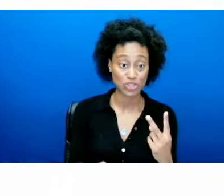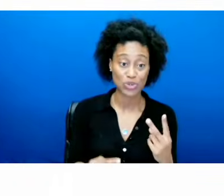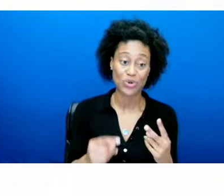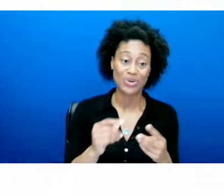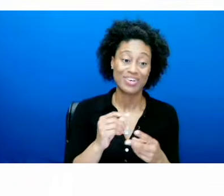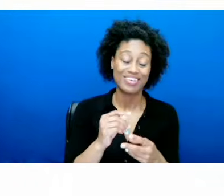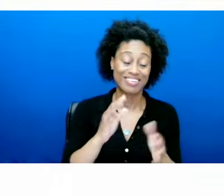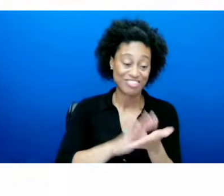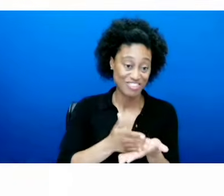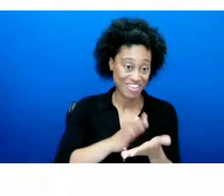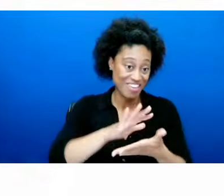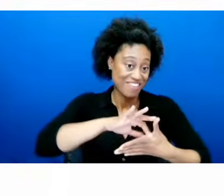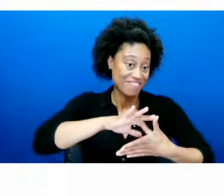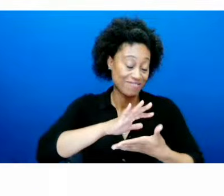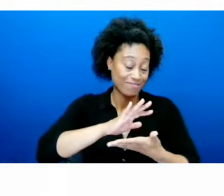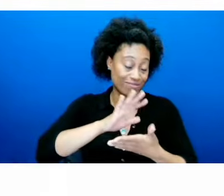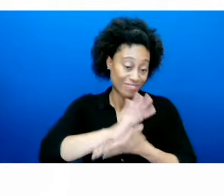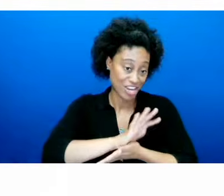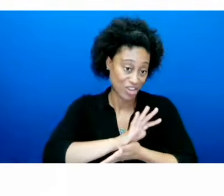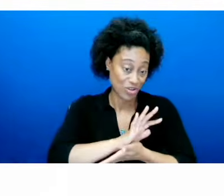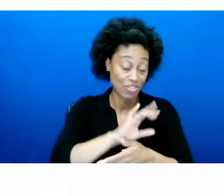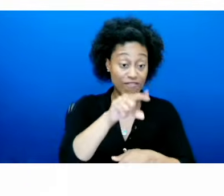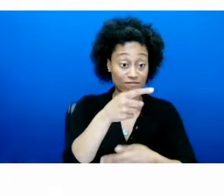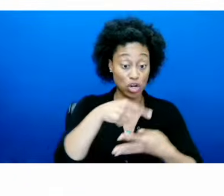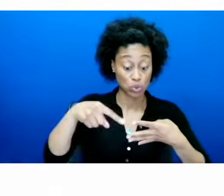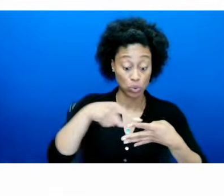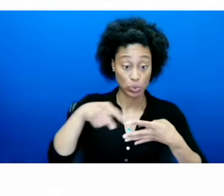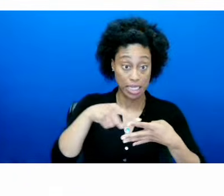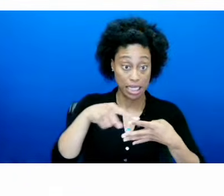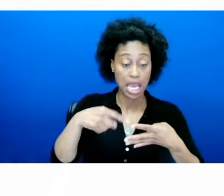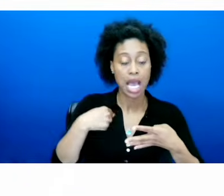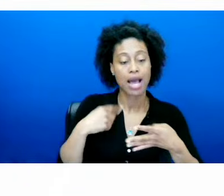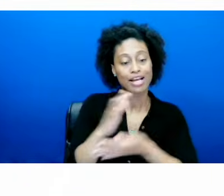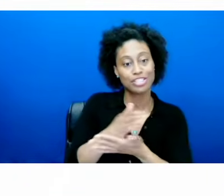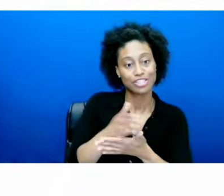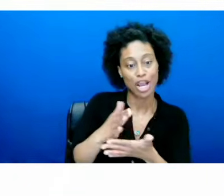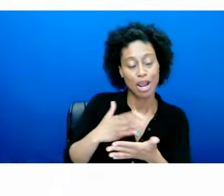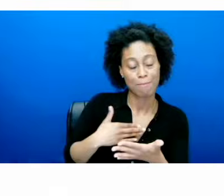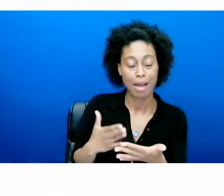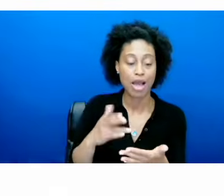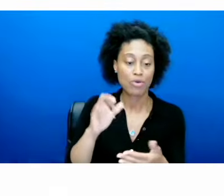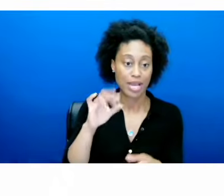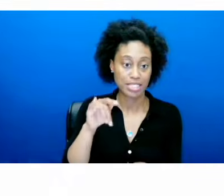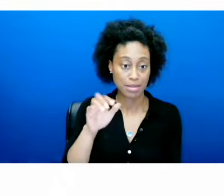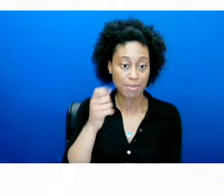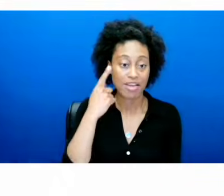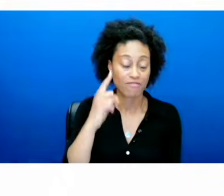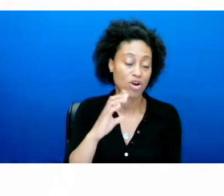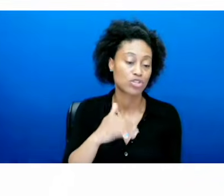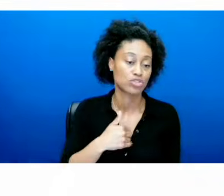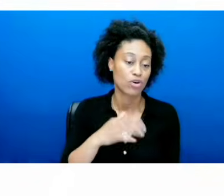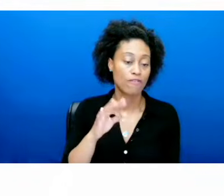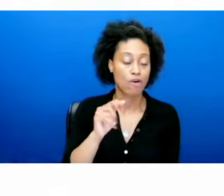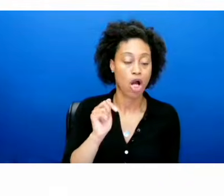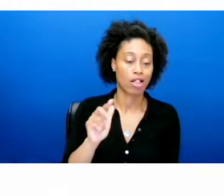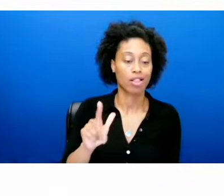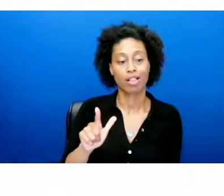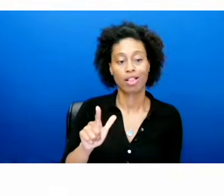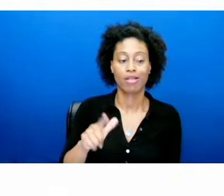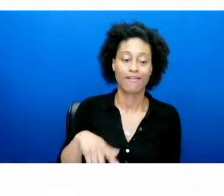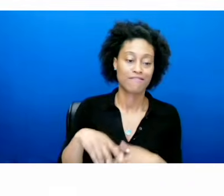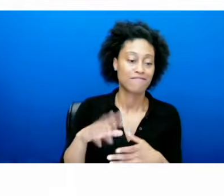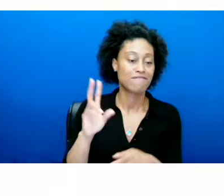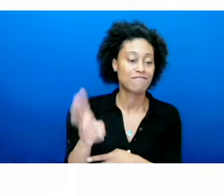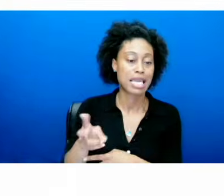So during the first week of Veguary, I shared my recipes for soulful vegan sides, and I shared how to